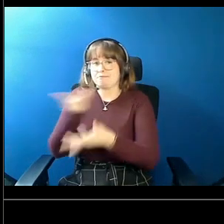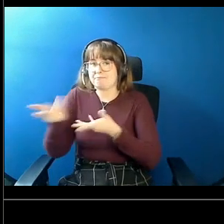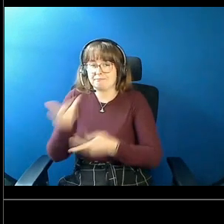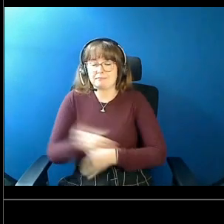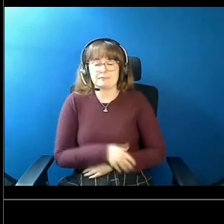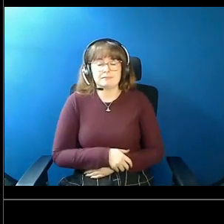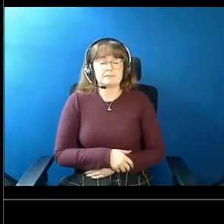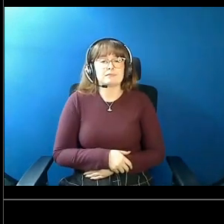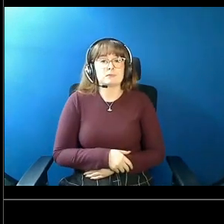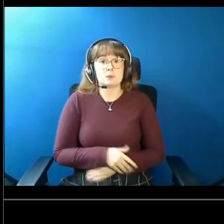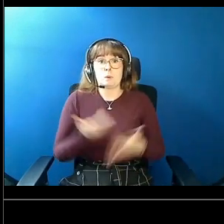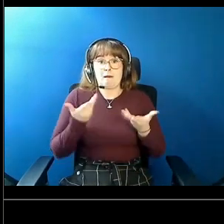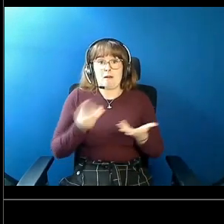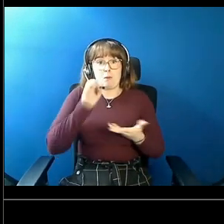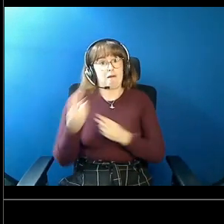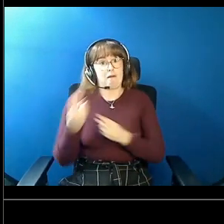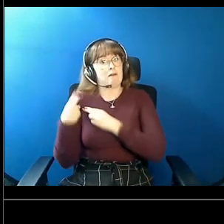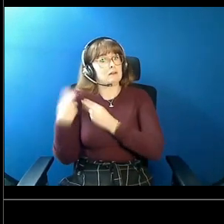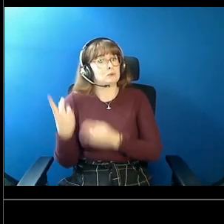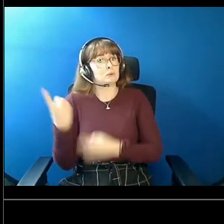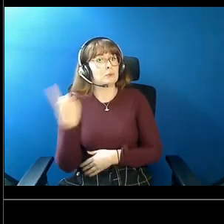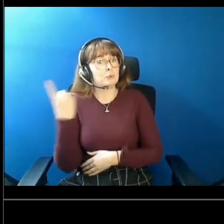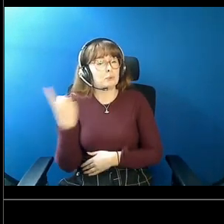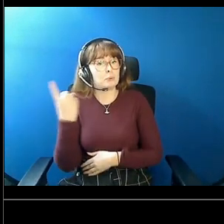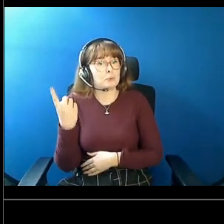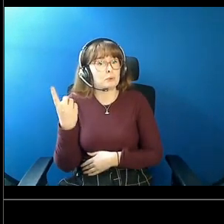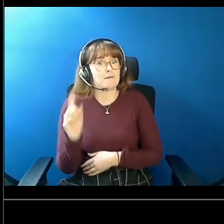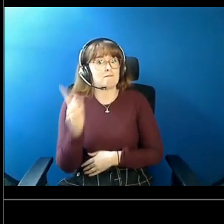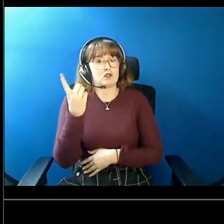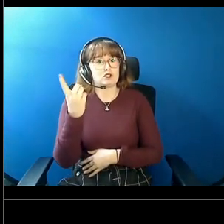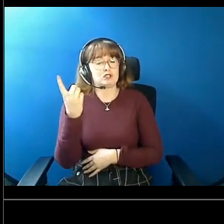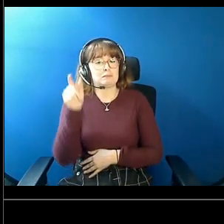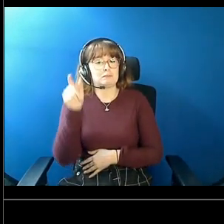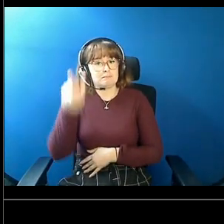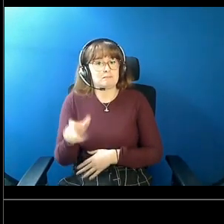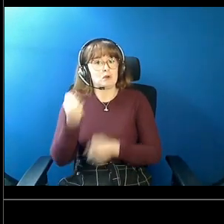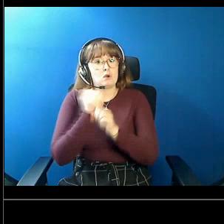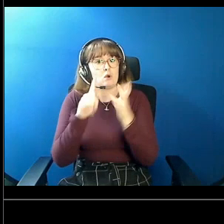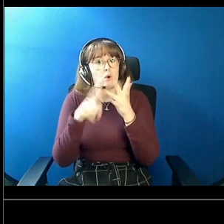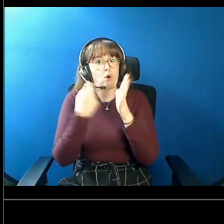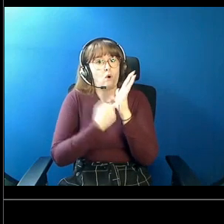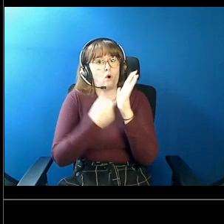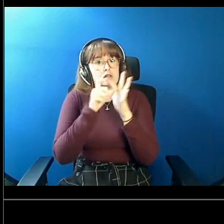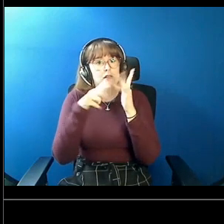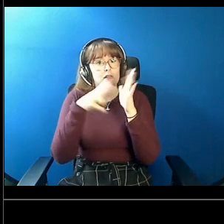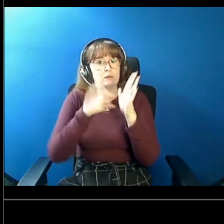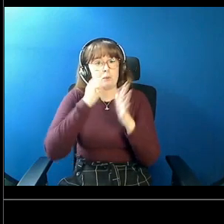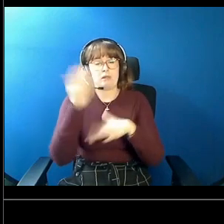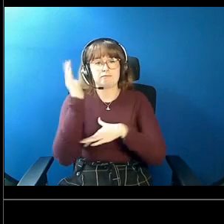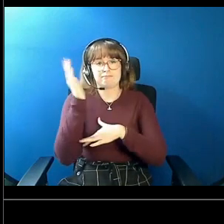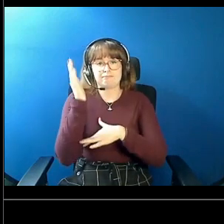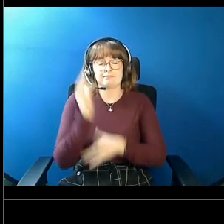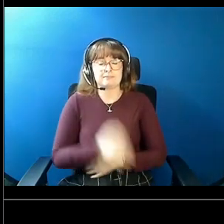any further ado, I'm going to pass over to the first of my colleagues, Gordon, to take it from this point forward.